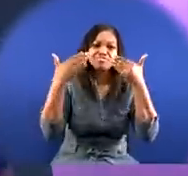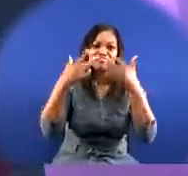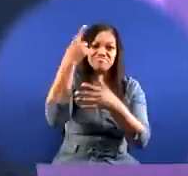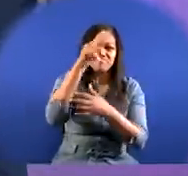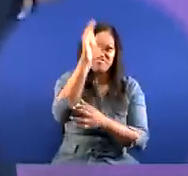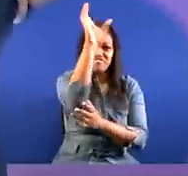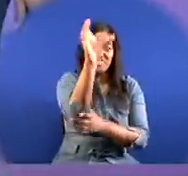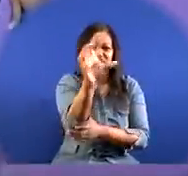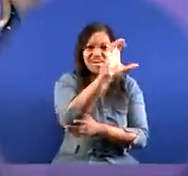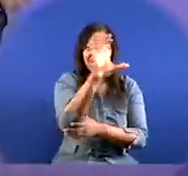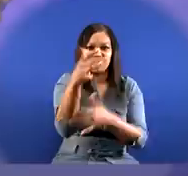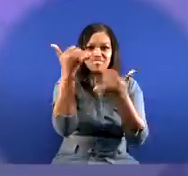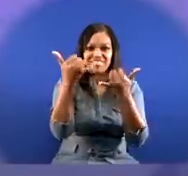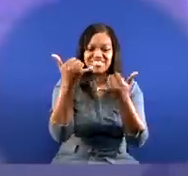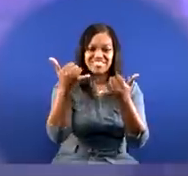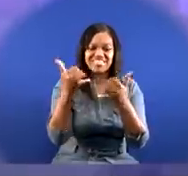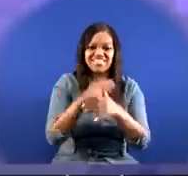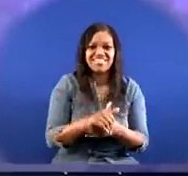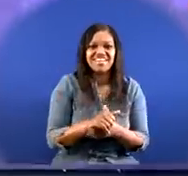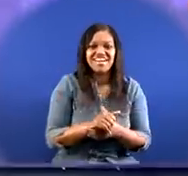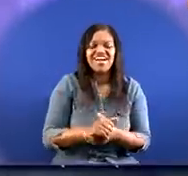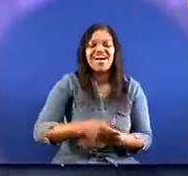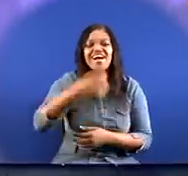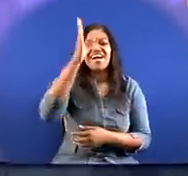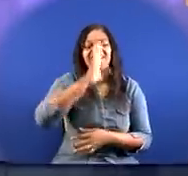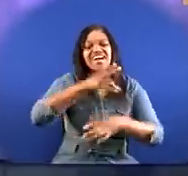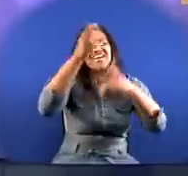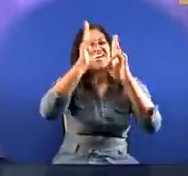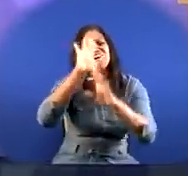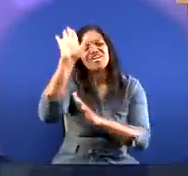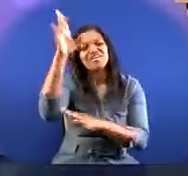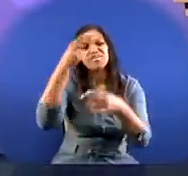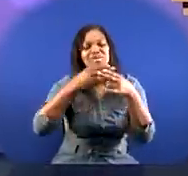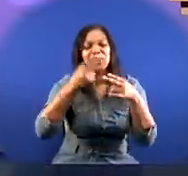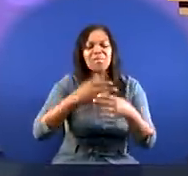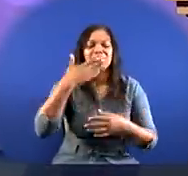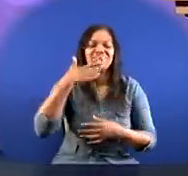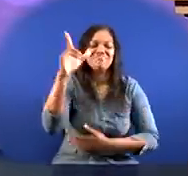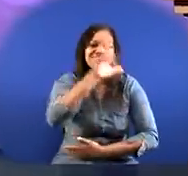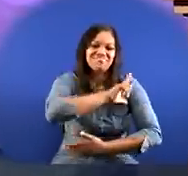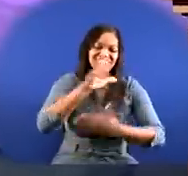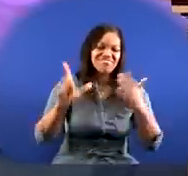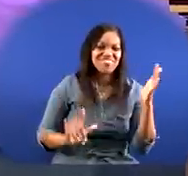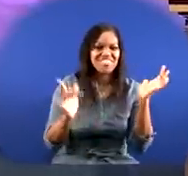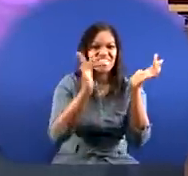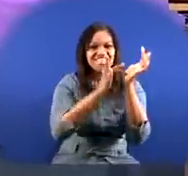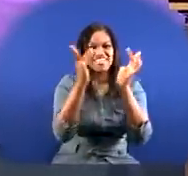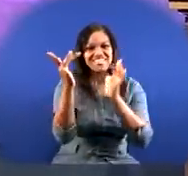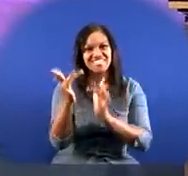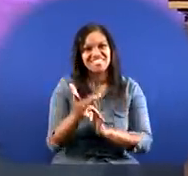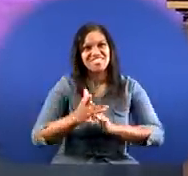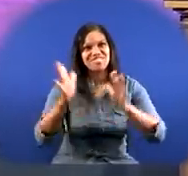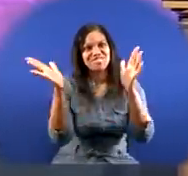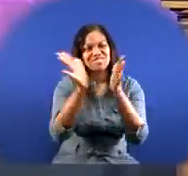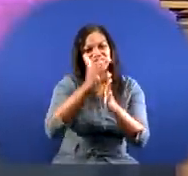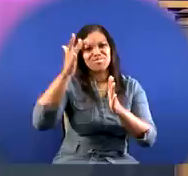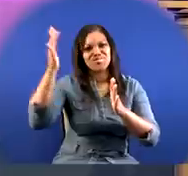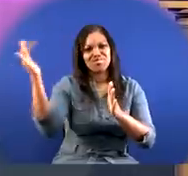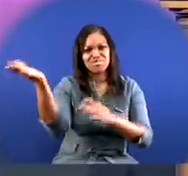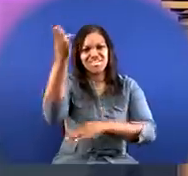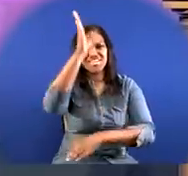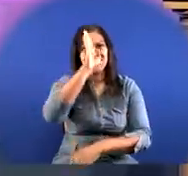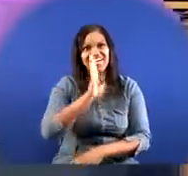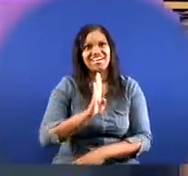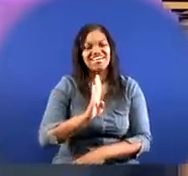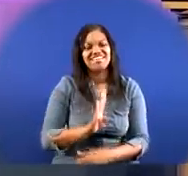today? Hallelujah. God, I bless your name. Thank you, Lord Jesus. Glory to God.